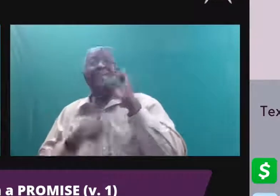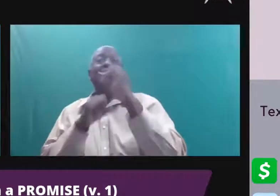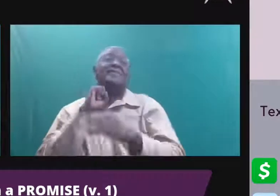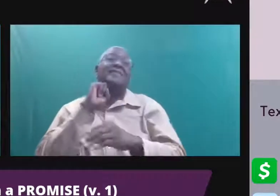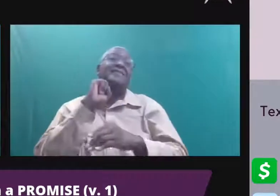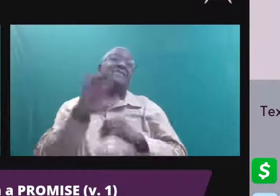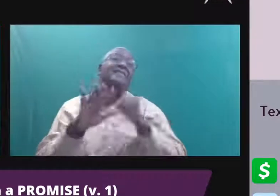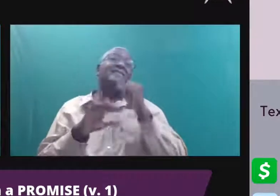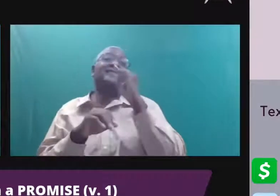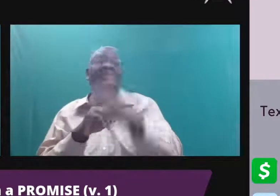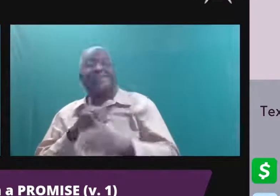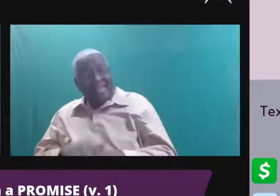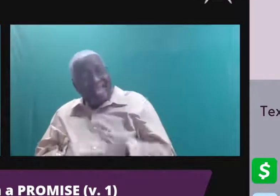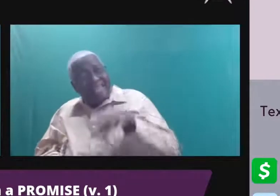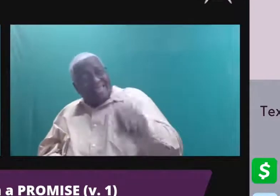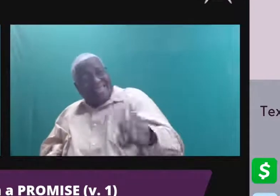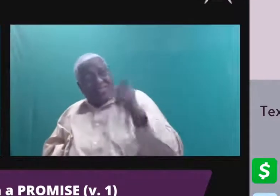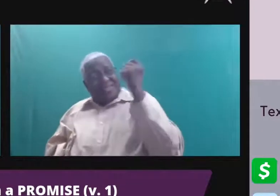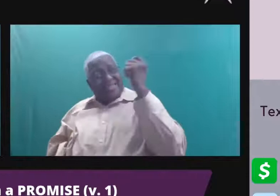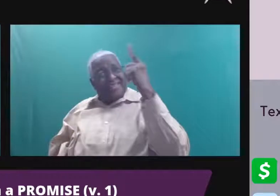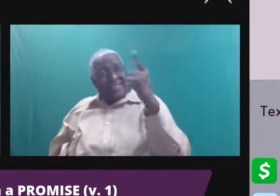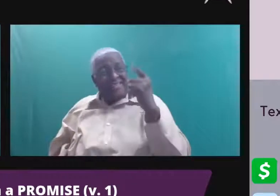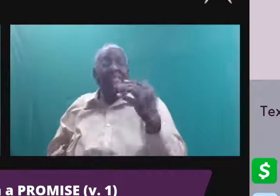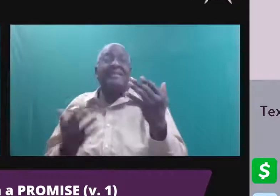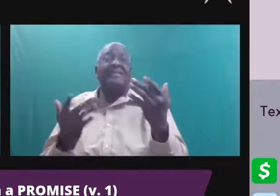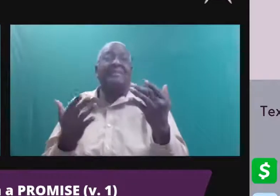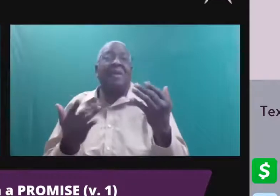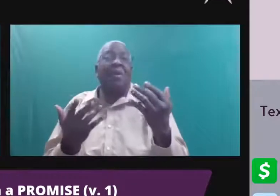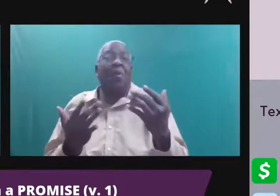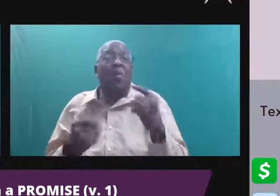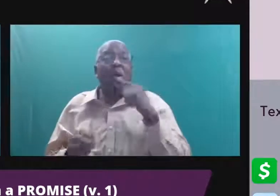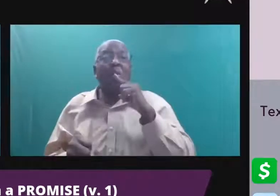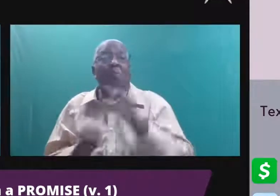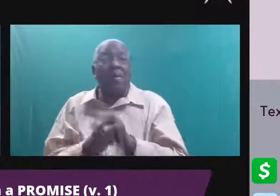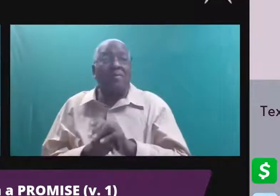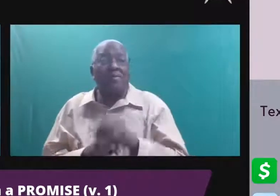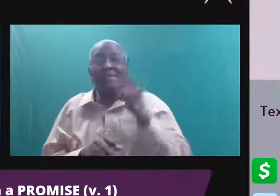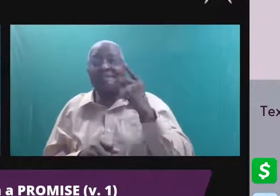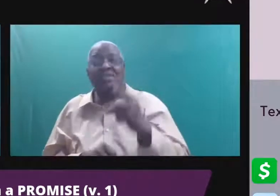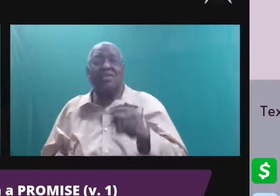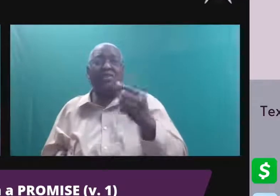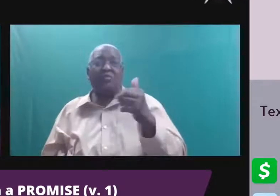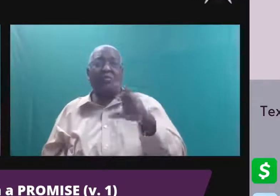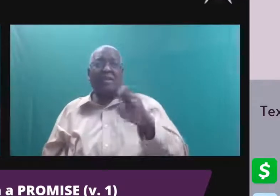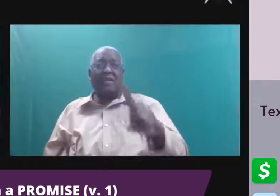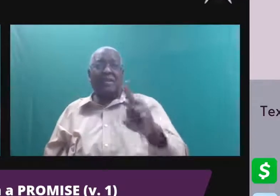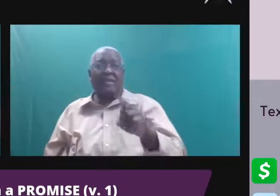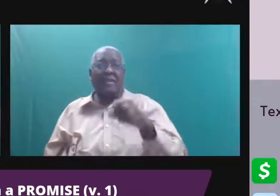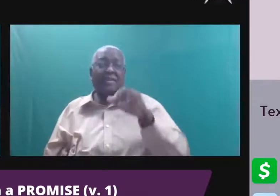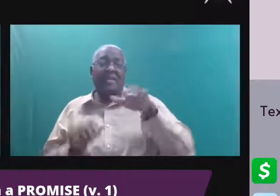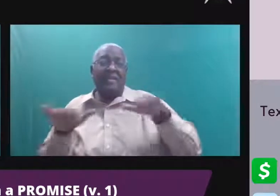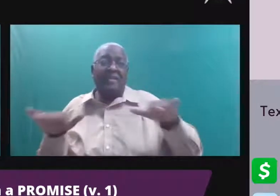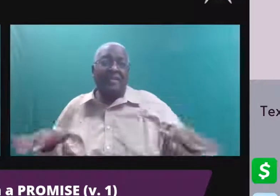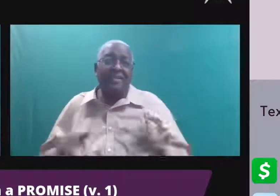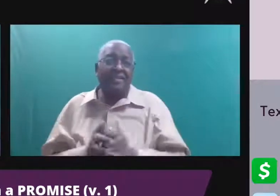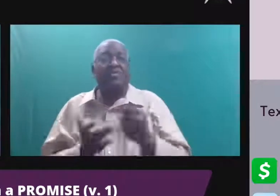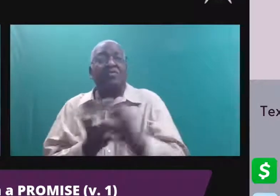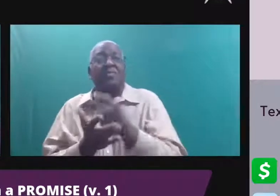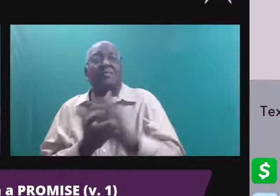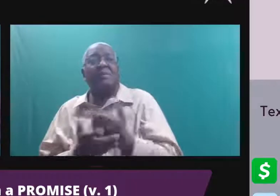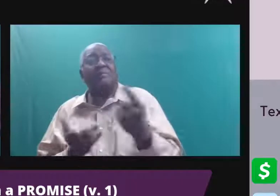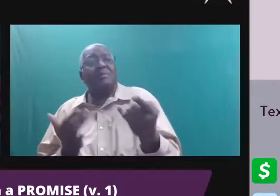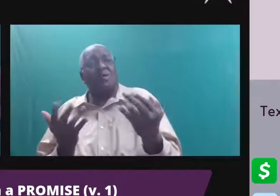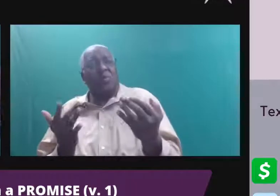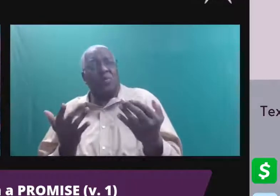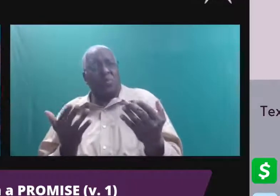I need you to understand it. Some of you are waiting on the promise to see your grandkids graduate. Some of you are waiting on the promise to see